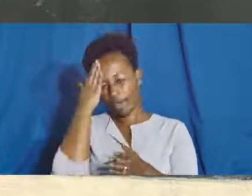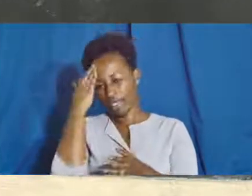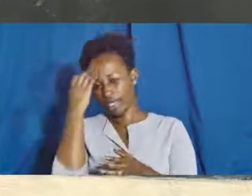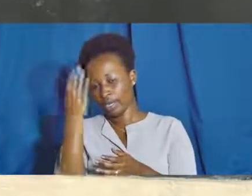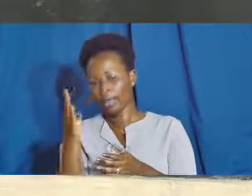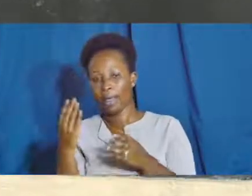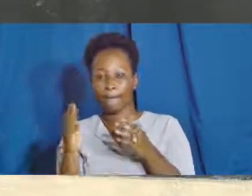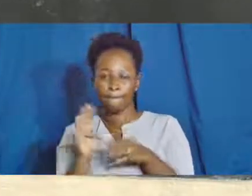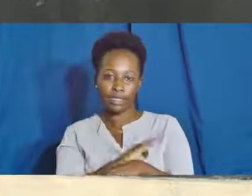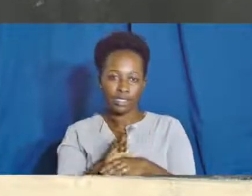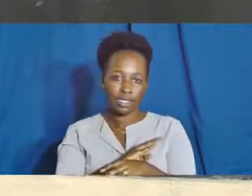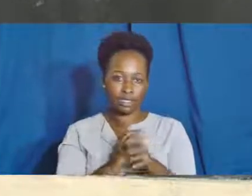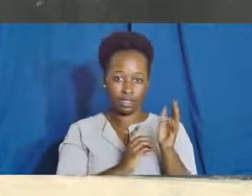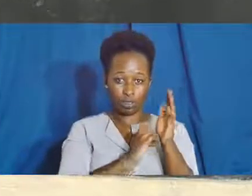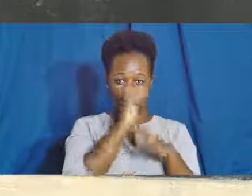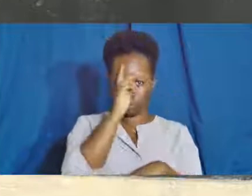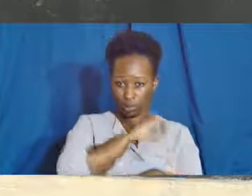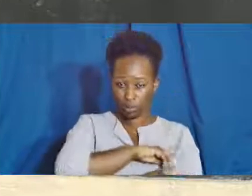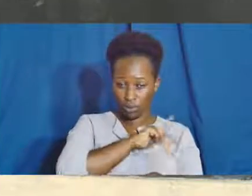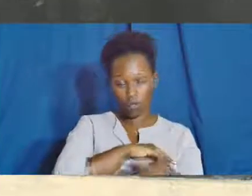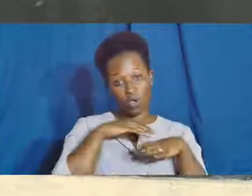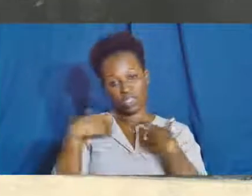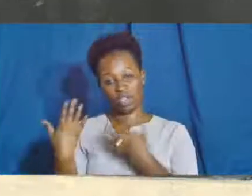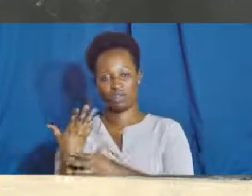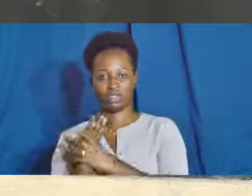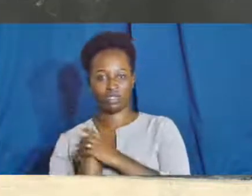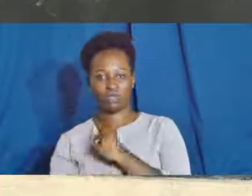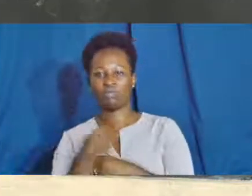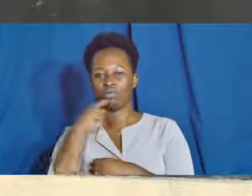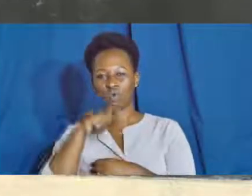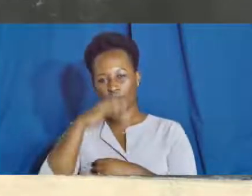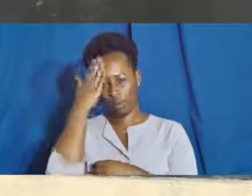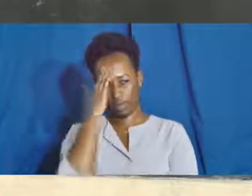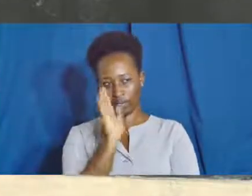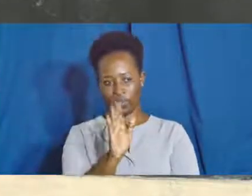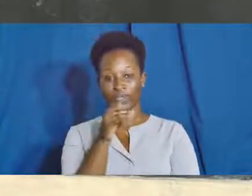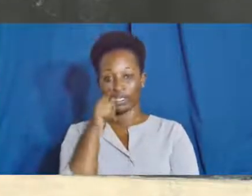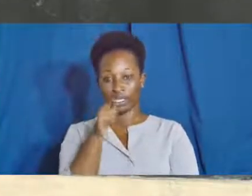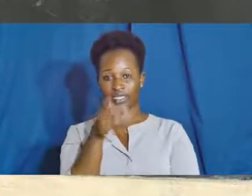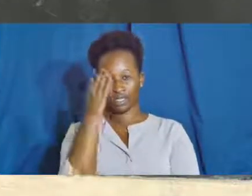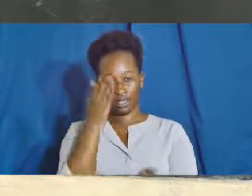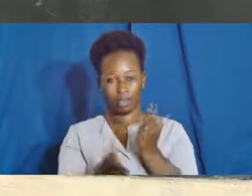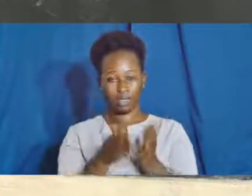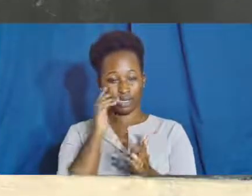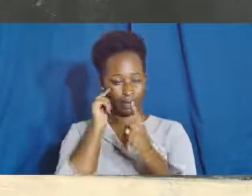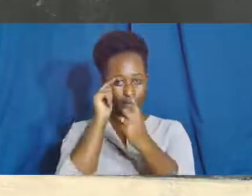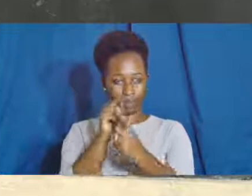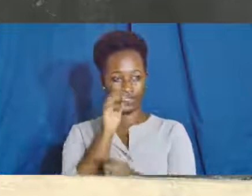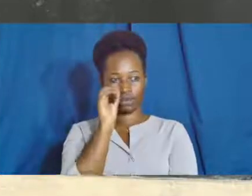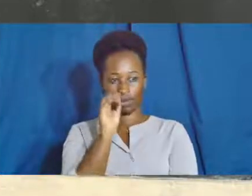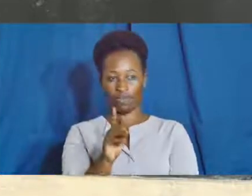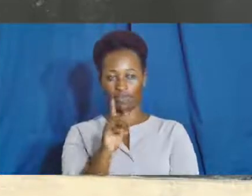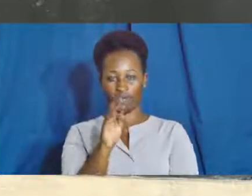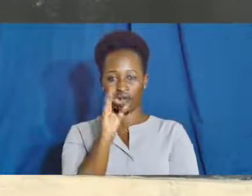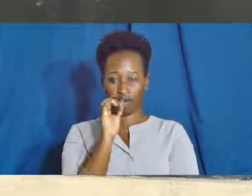the business has made a gross profit. So you have to note that. That is the major purpose of a trading account. So we shall